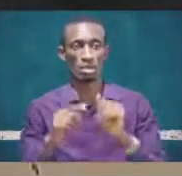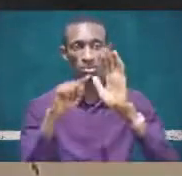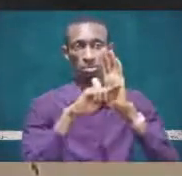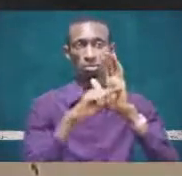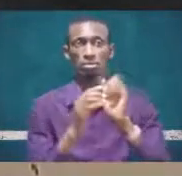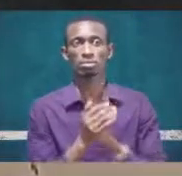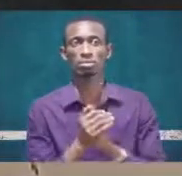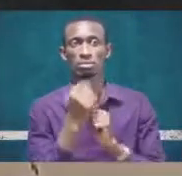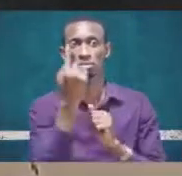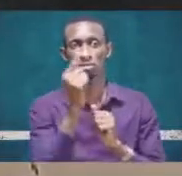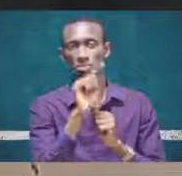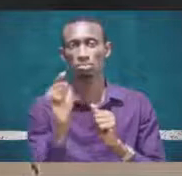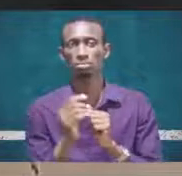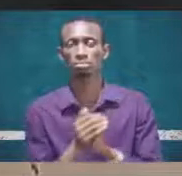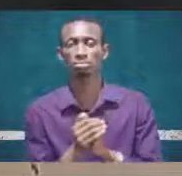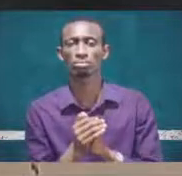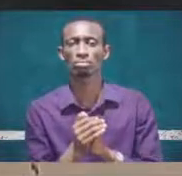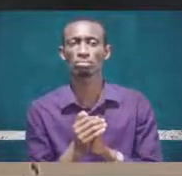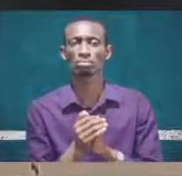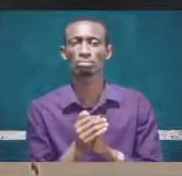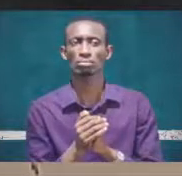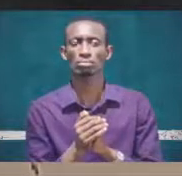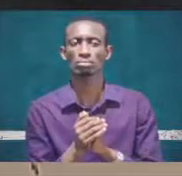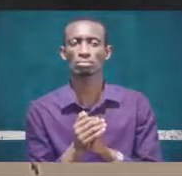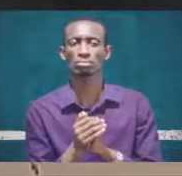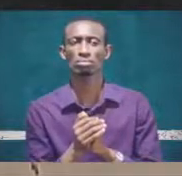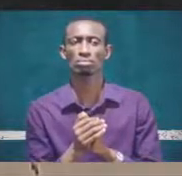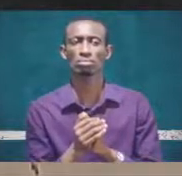minus 1 divided by